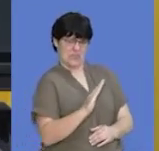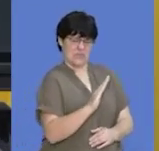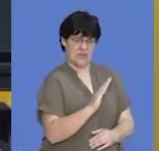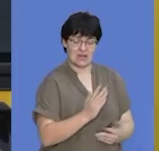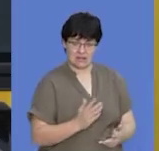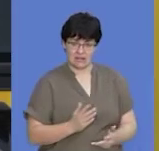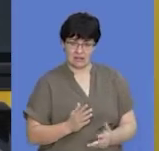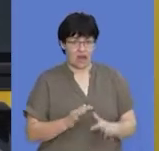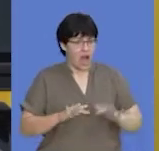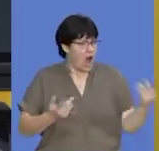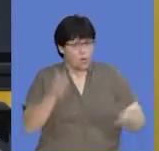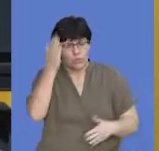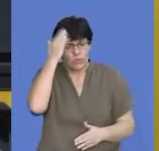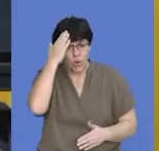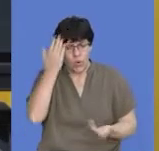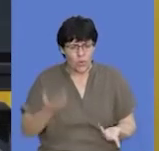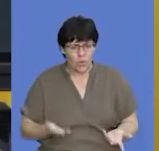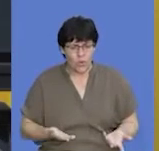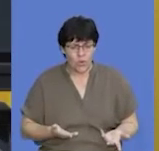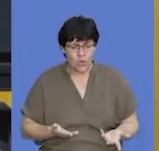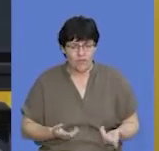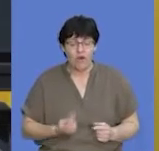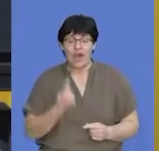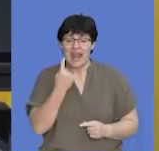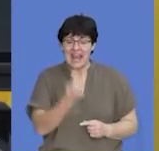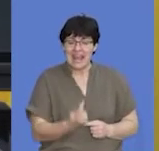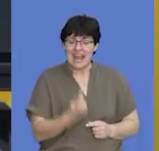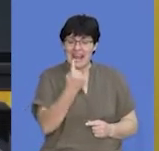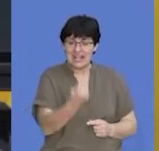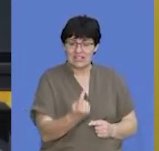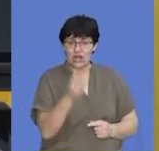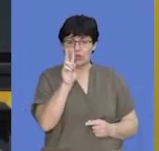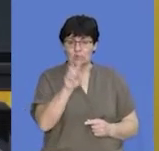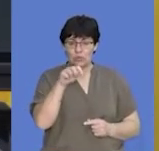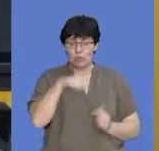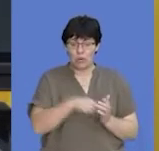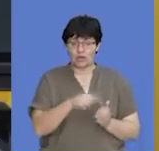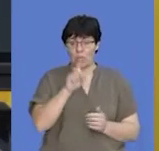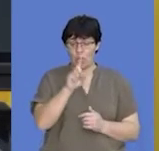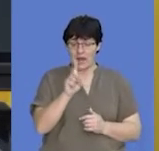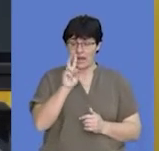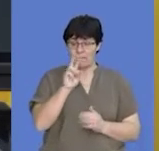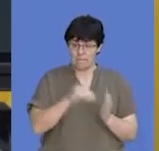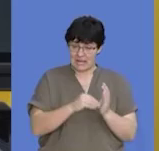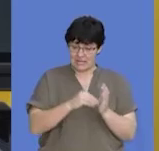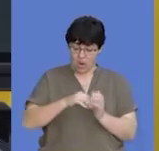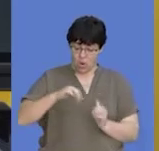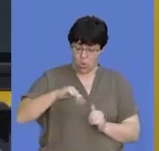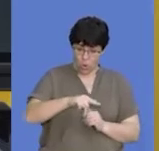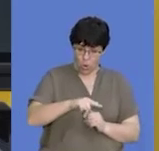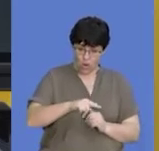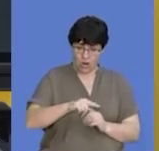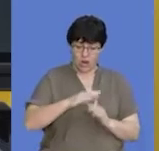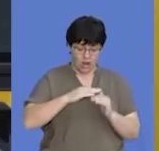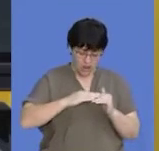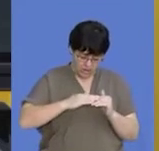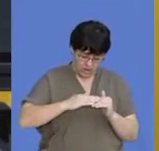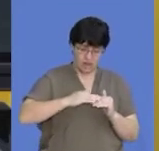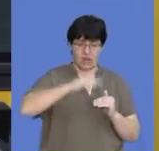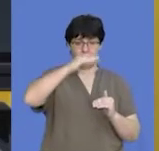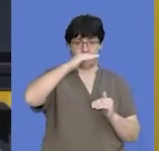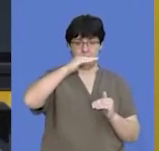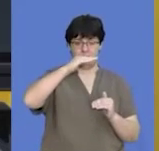slope. How do we know this? For every 2.1 meters walked, the height of the land